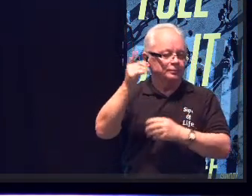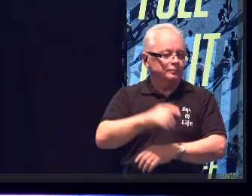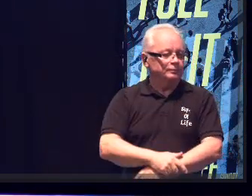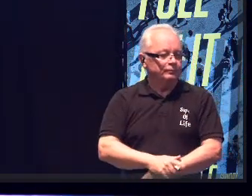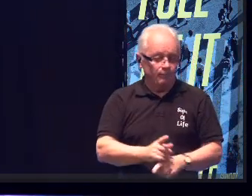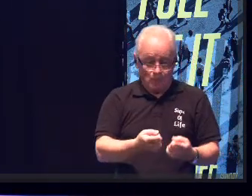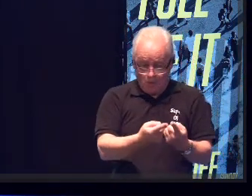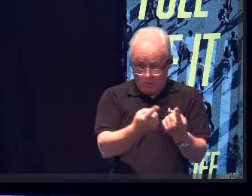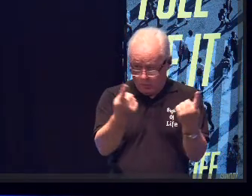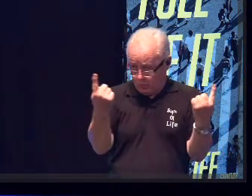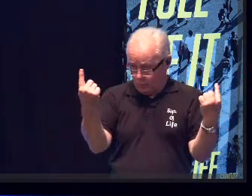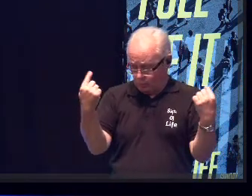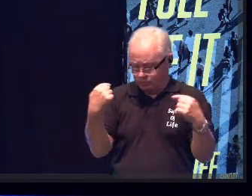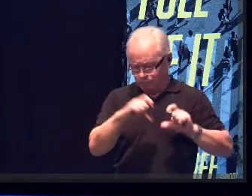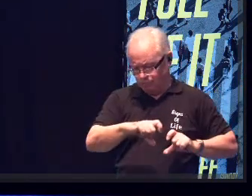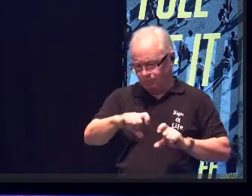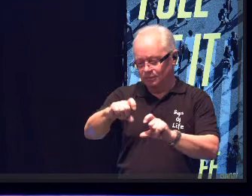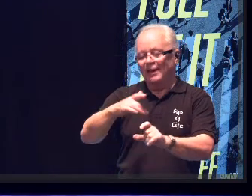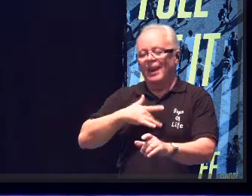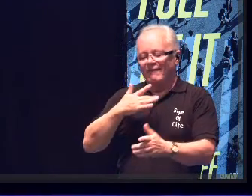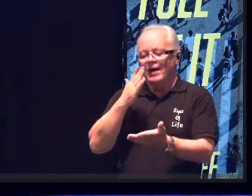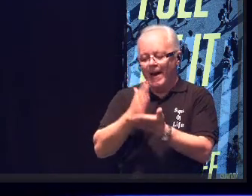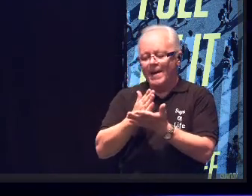We live forgiven.